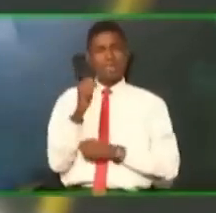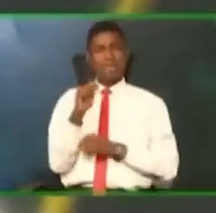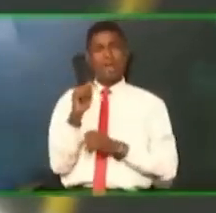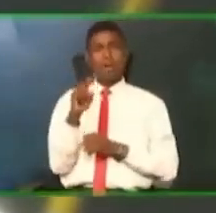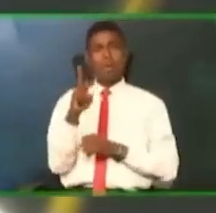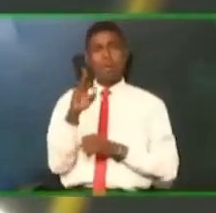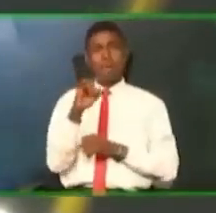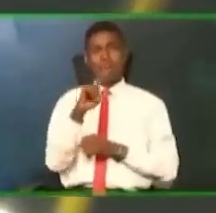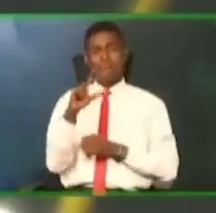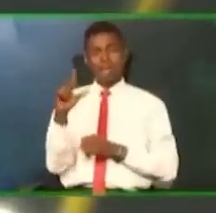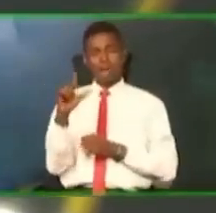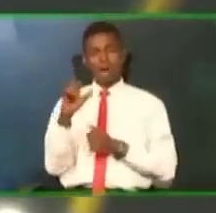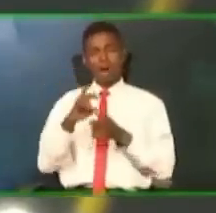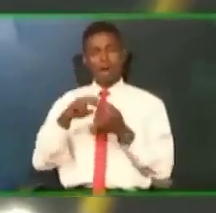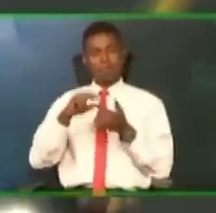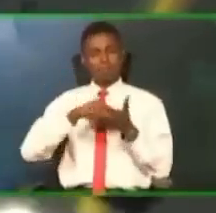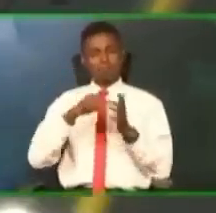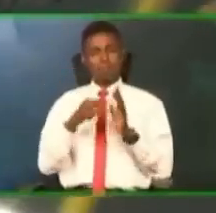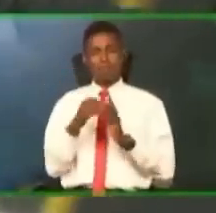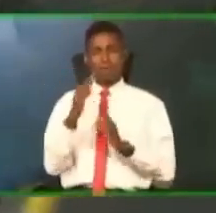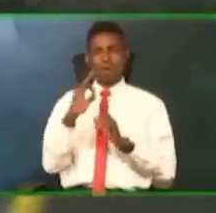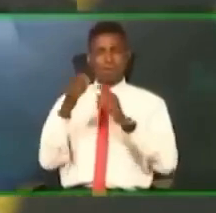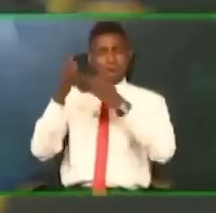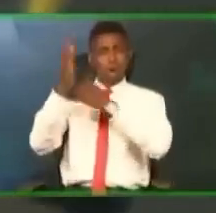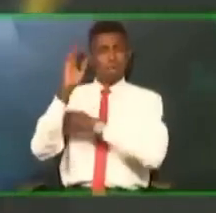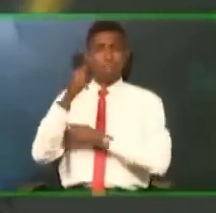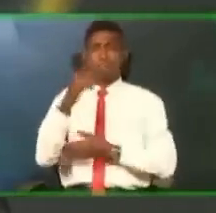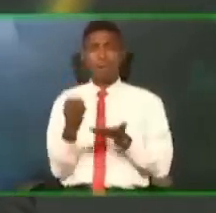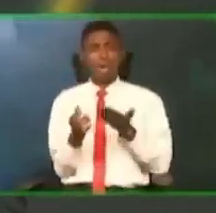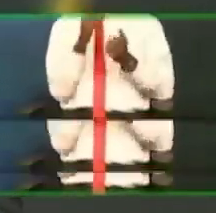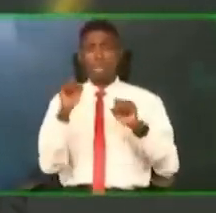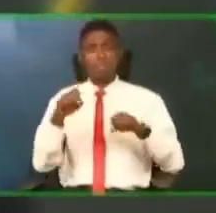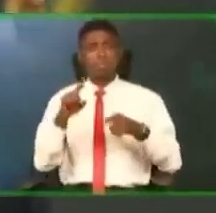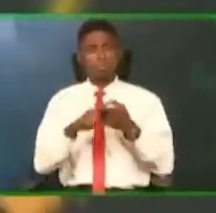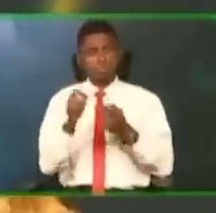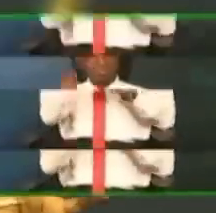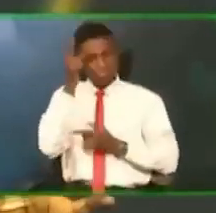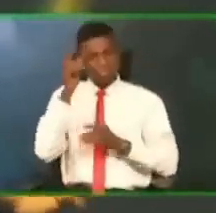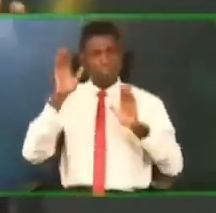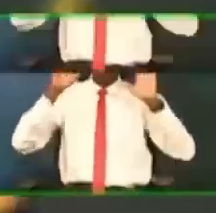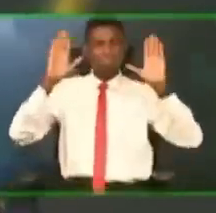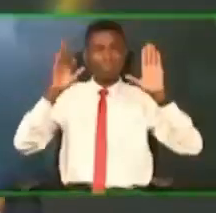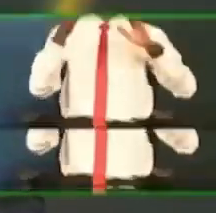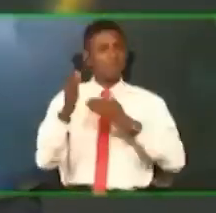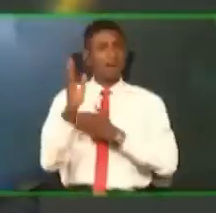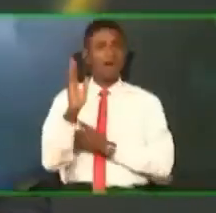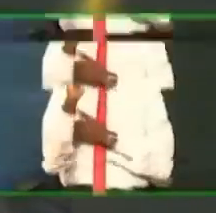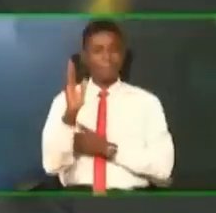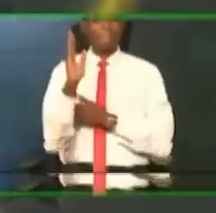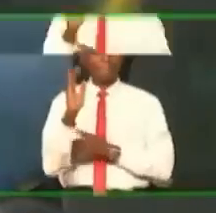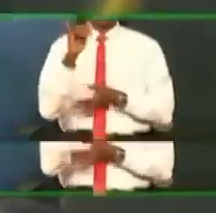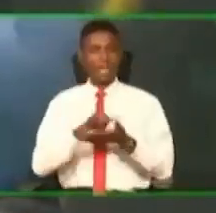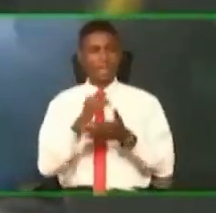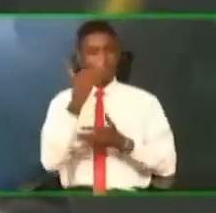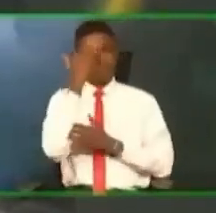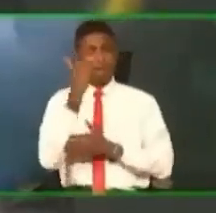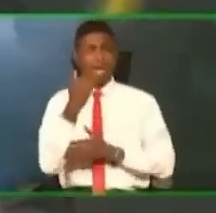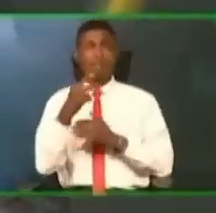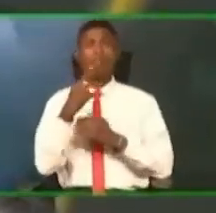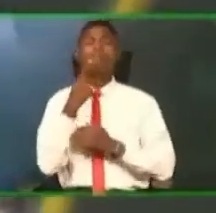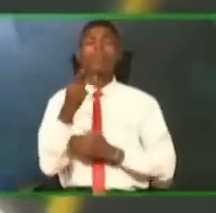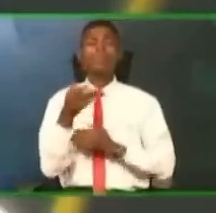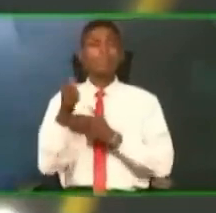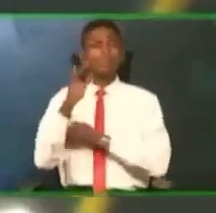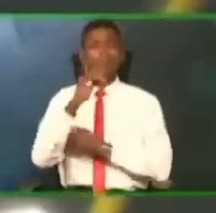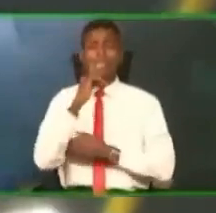of God, you may never be able to experience the possibilities of God. This is why the voice of God is so important, because